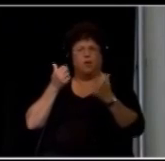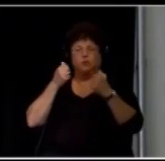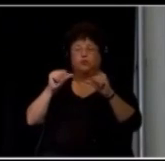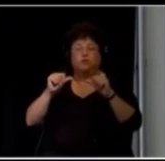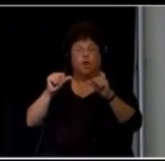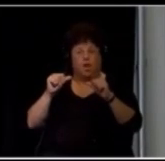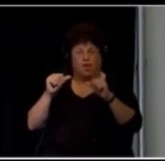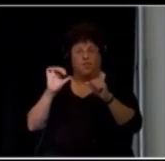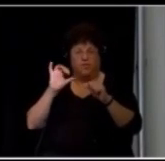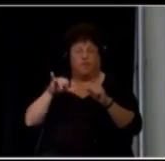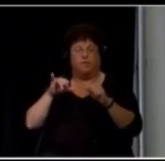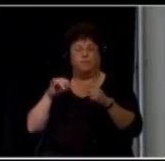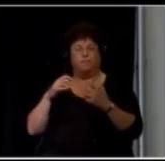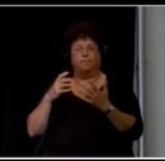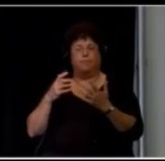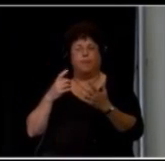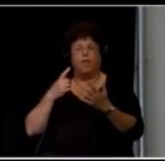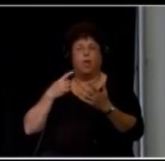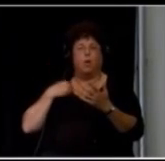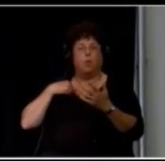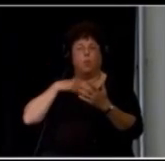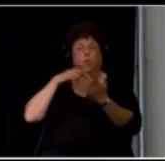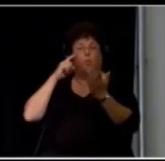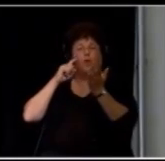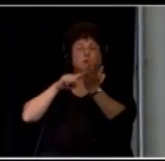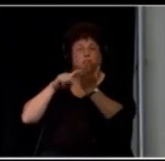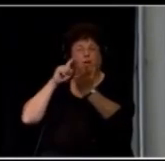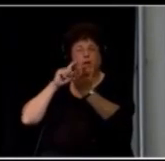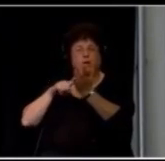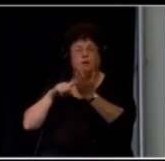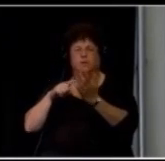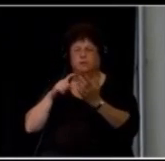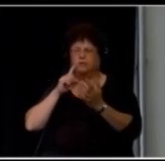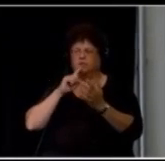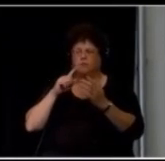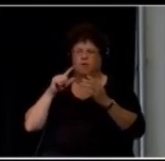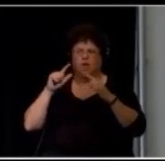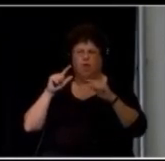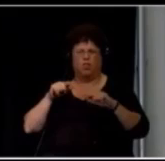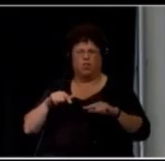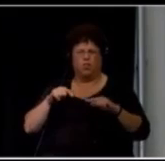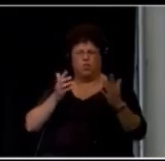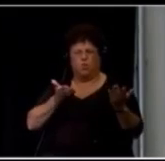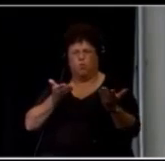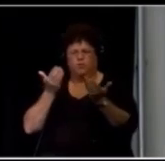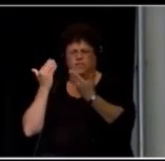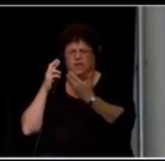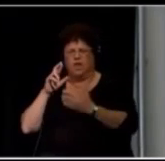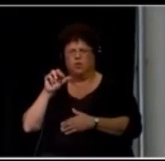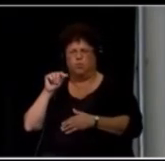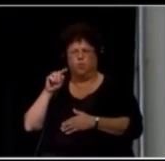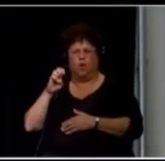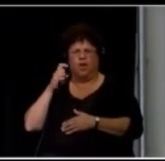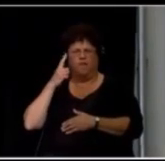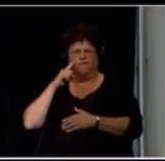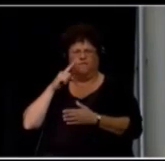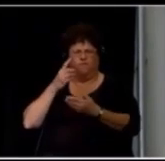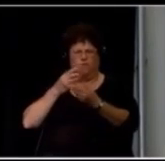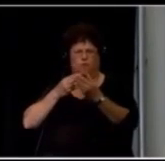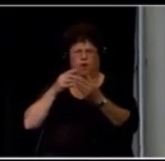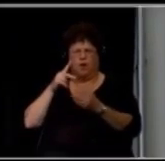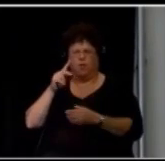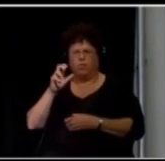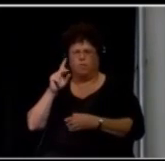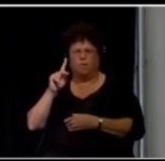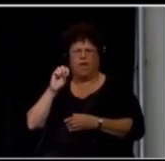out. And what we're seeing is just a very low take rate for the pack